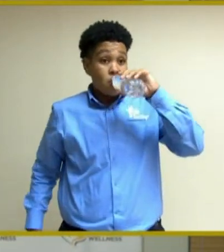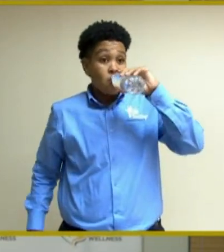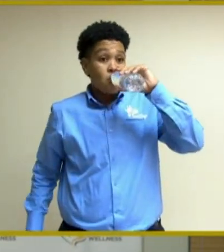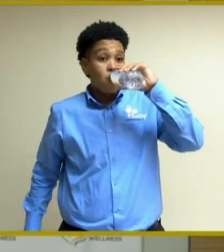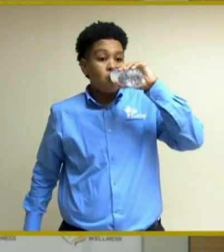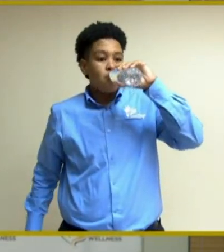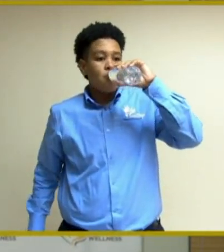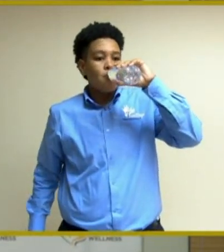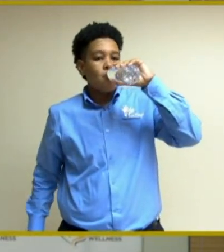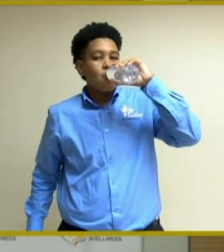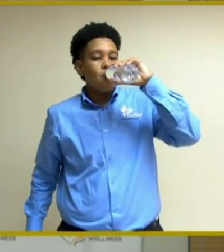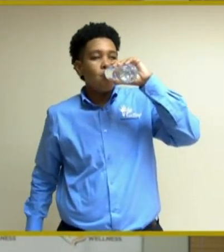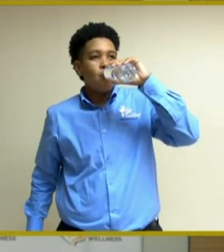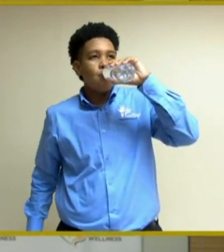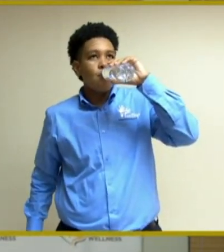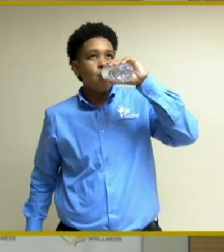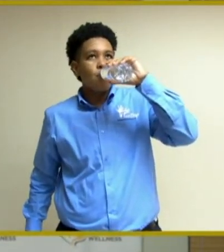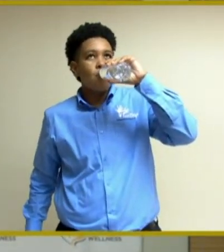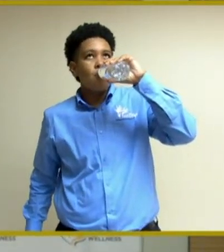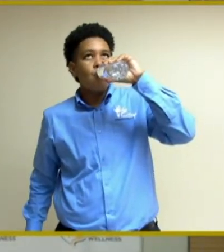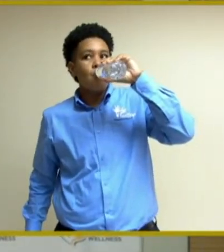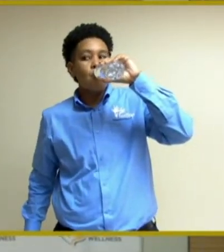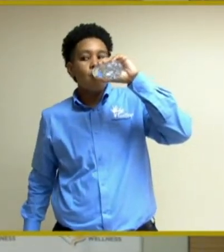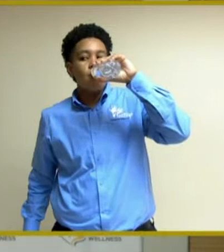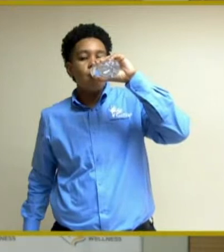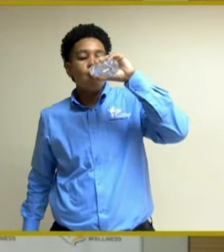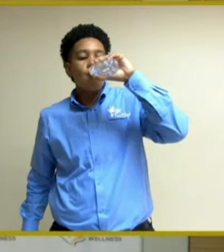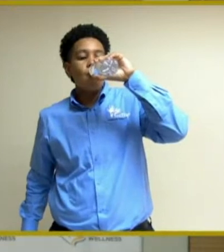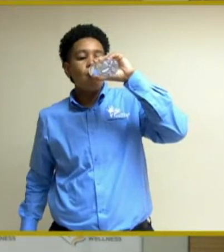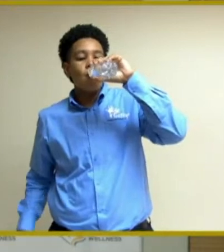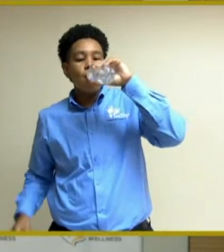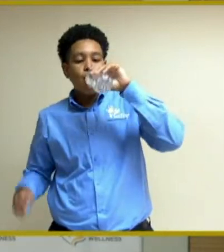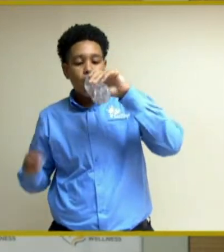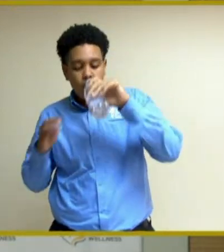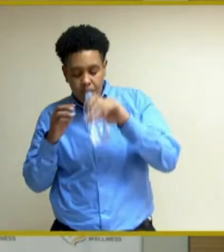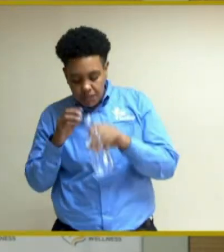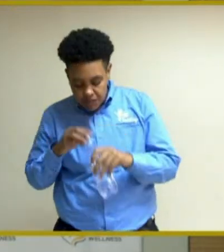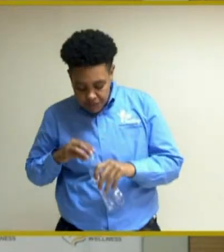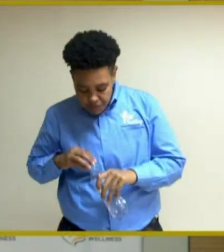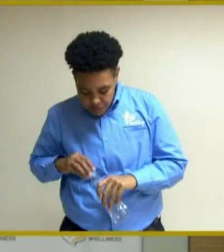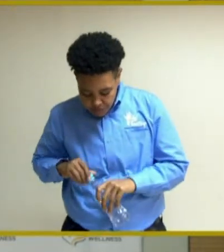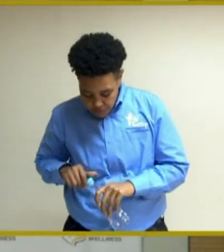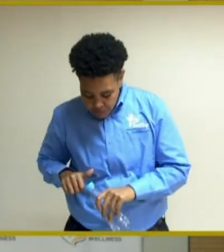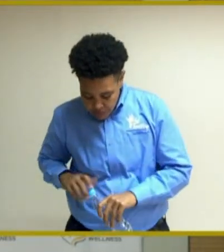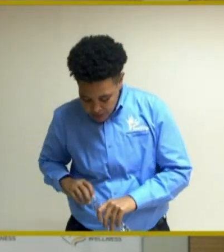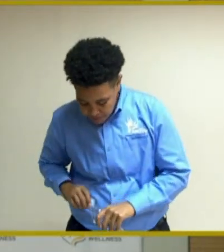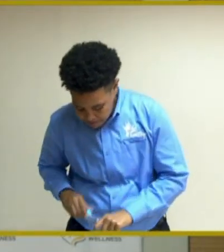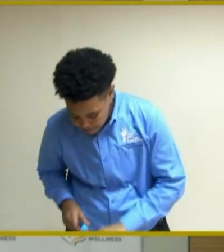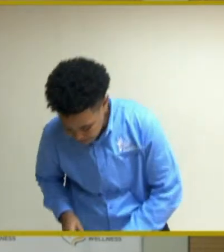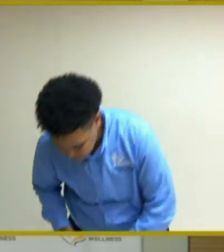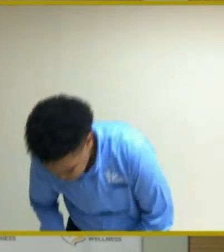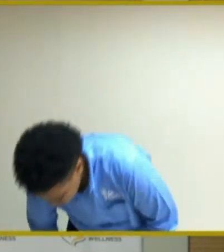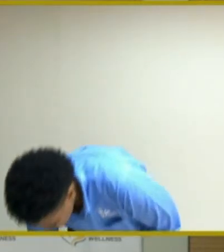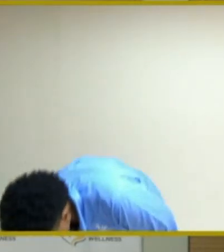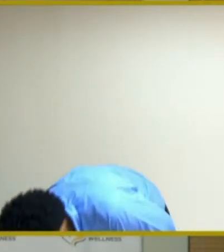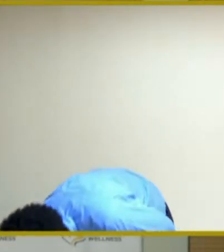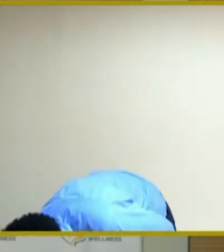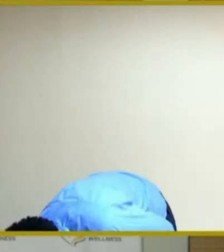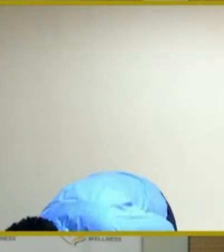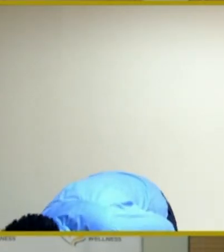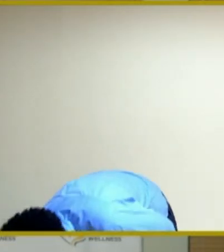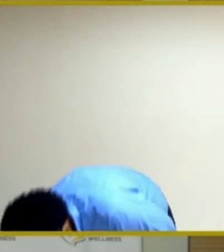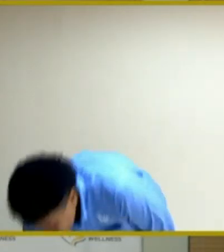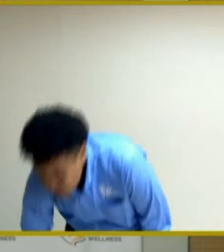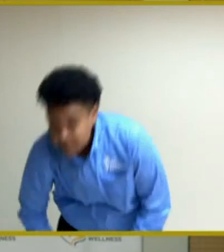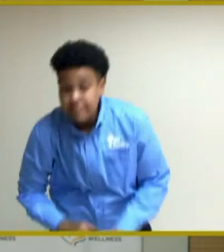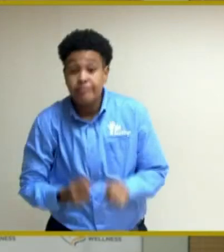Yes, hi, good evening. I have a couple of questions. The first one is, what